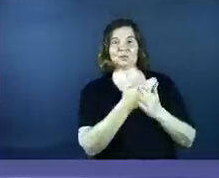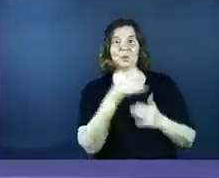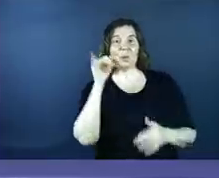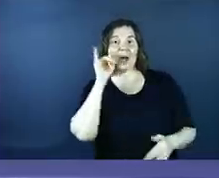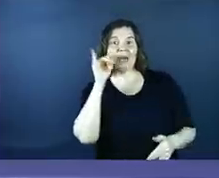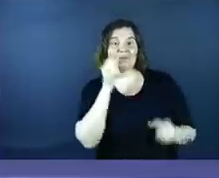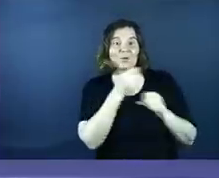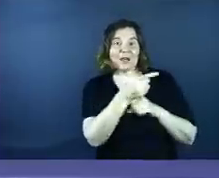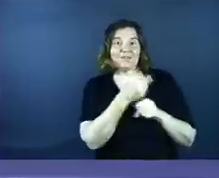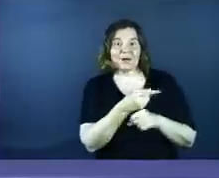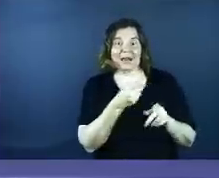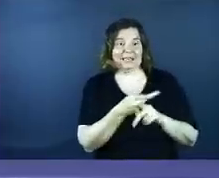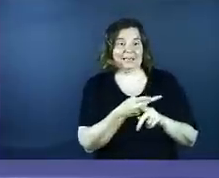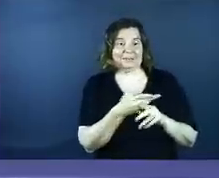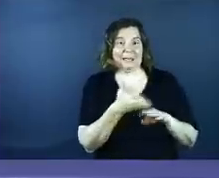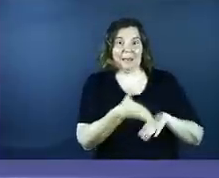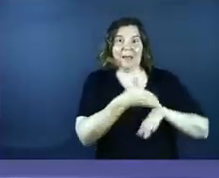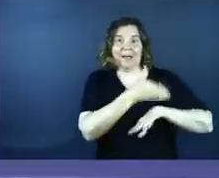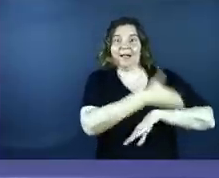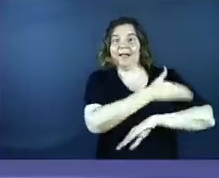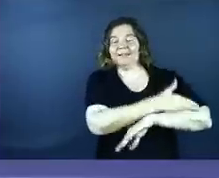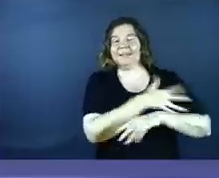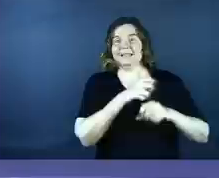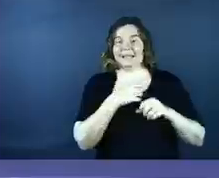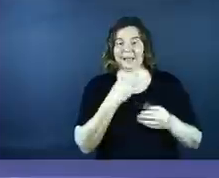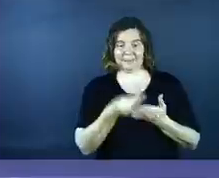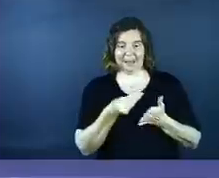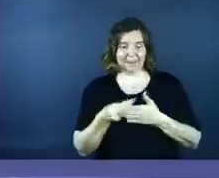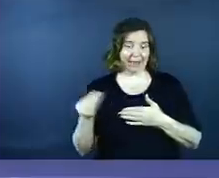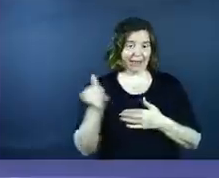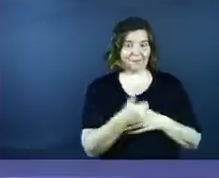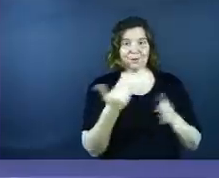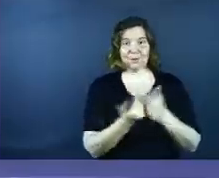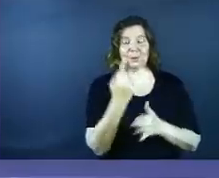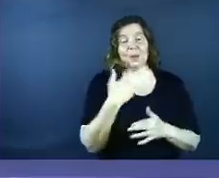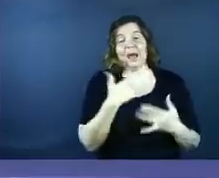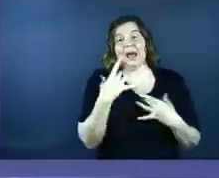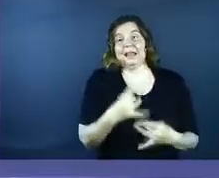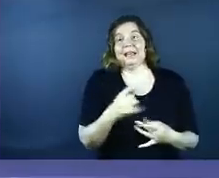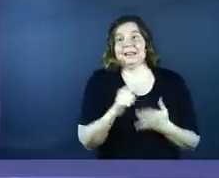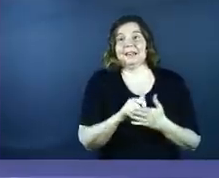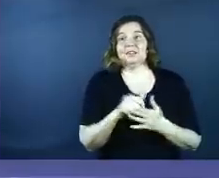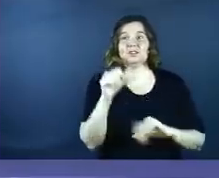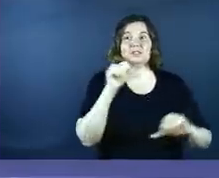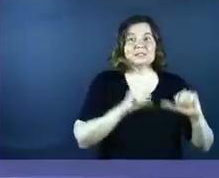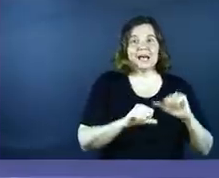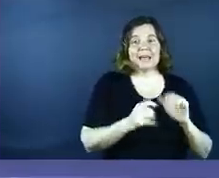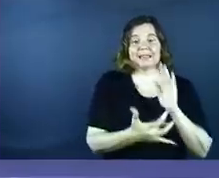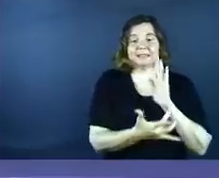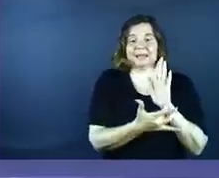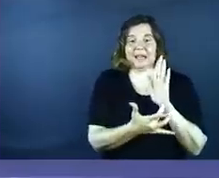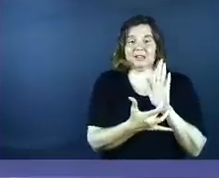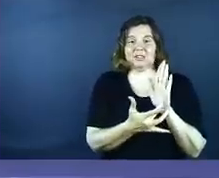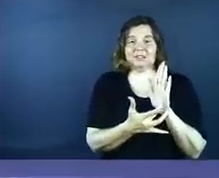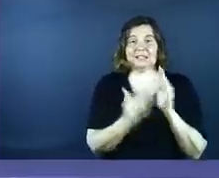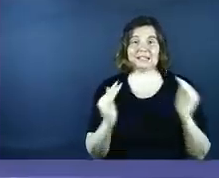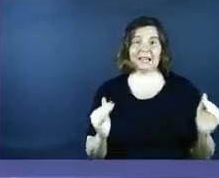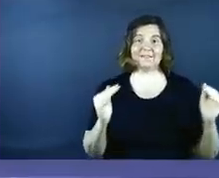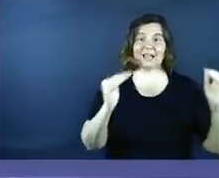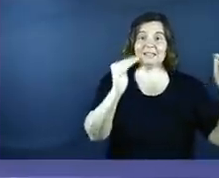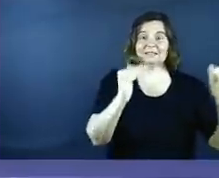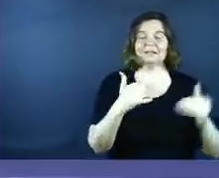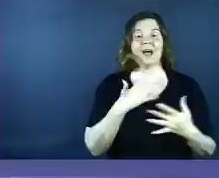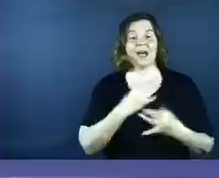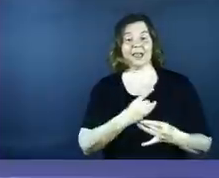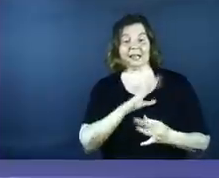iPhone every year and it just keeps getting better and they take my money for the new one. I like that there's science and that technology is advancing. I